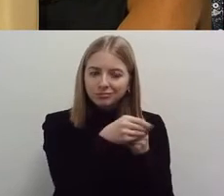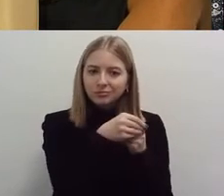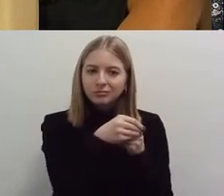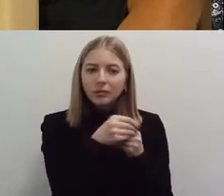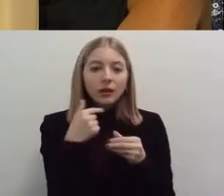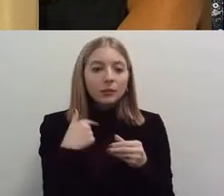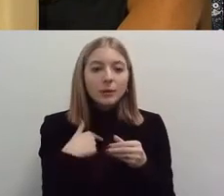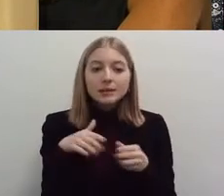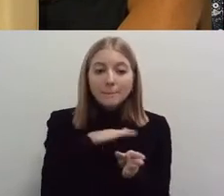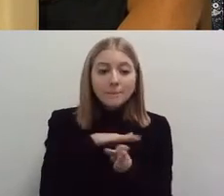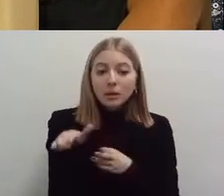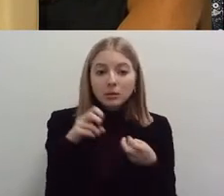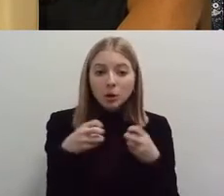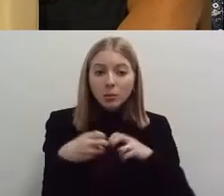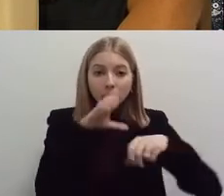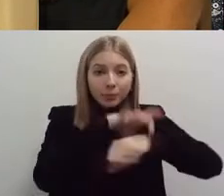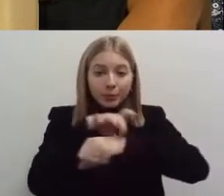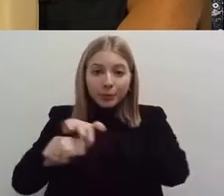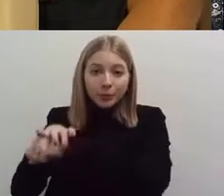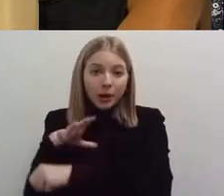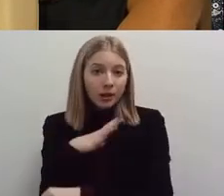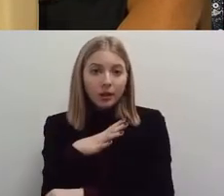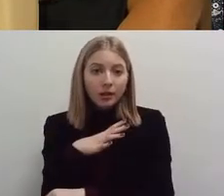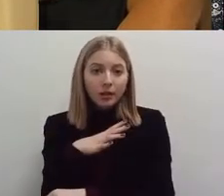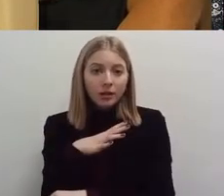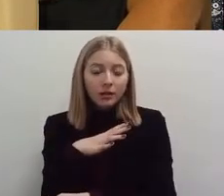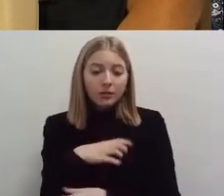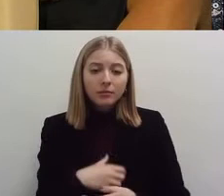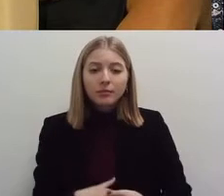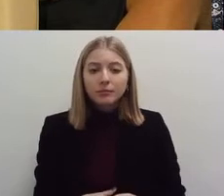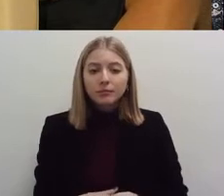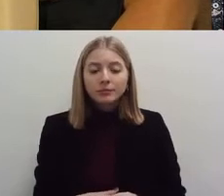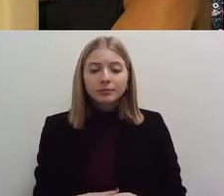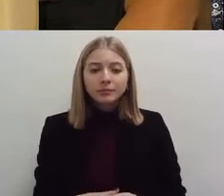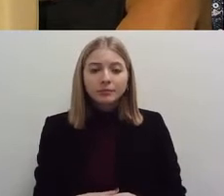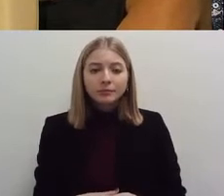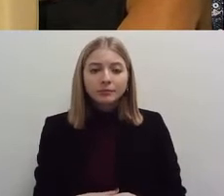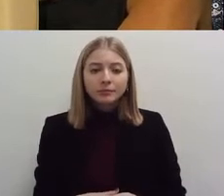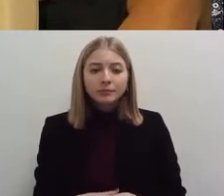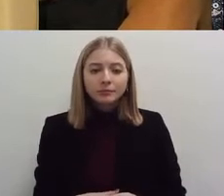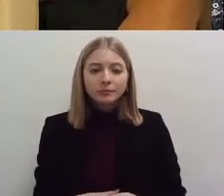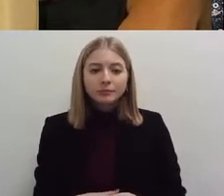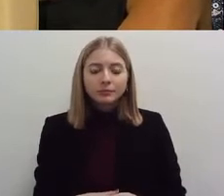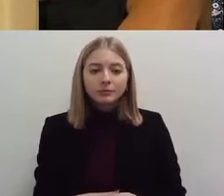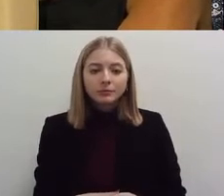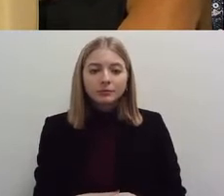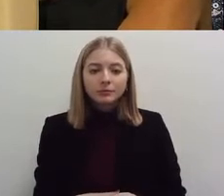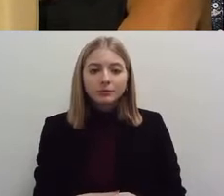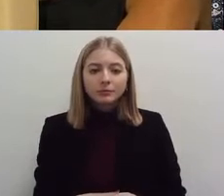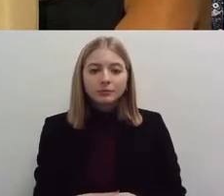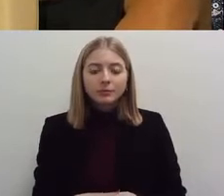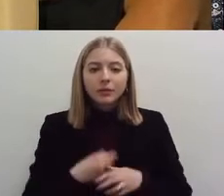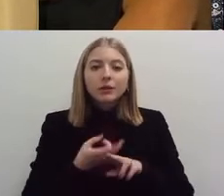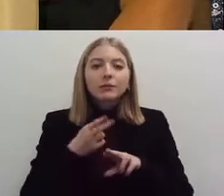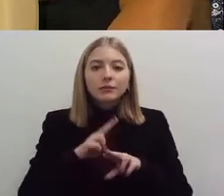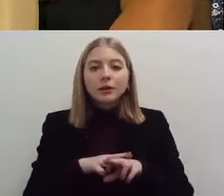it's just a result of other struggling that teenagers already meet. And so we can solve this all